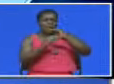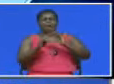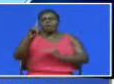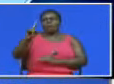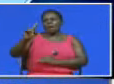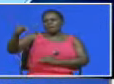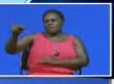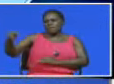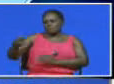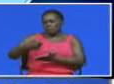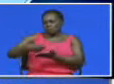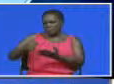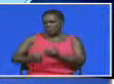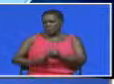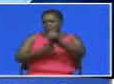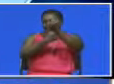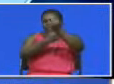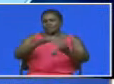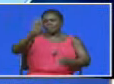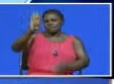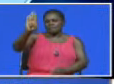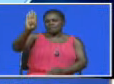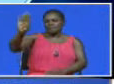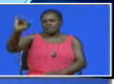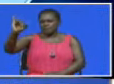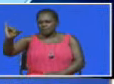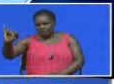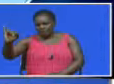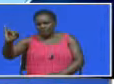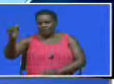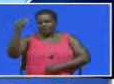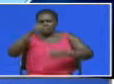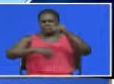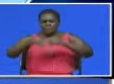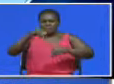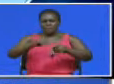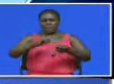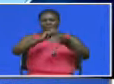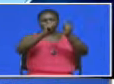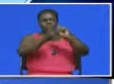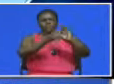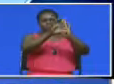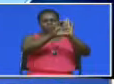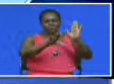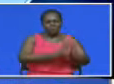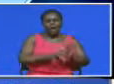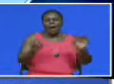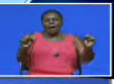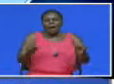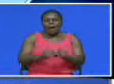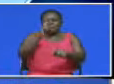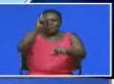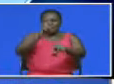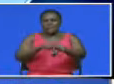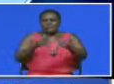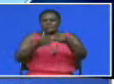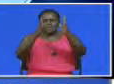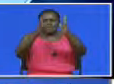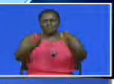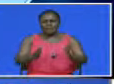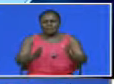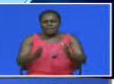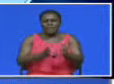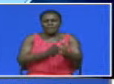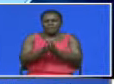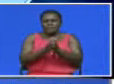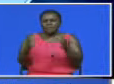million signatures in support of their Building Bridges Initiative referendum push. This development's come as key leaders and several